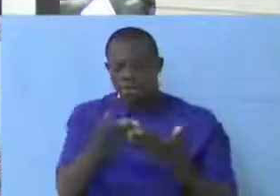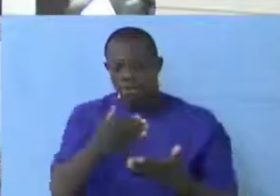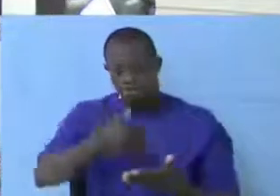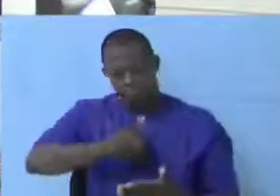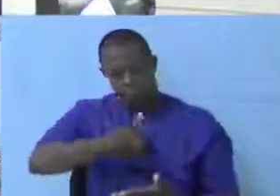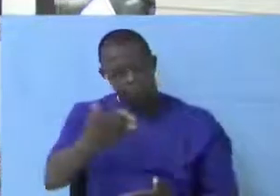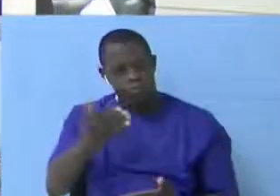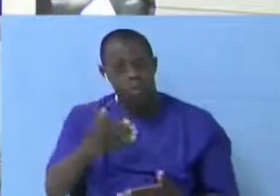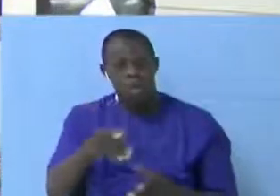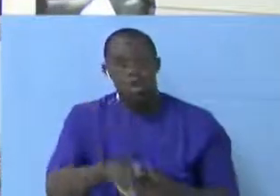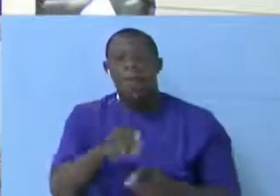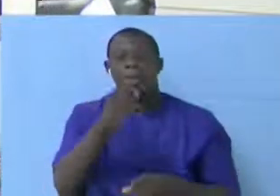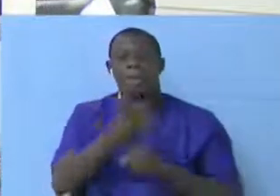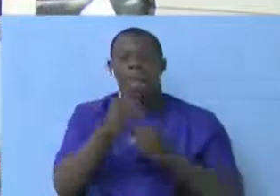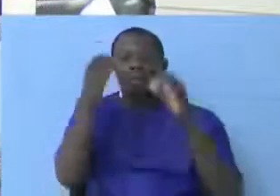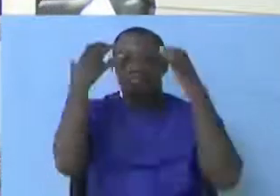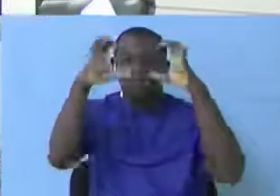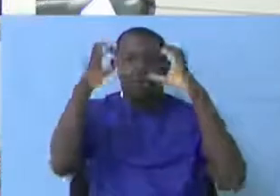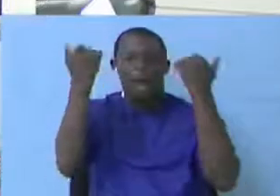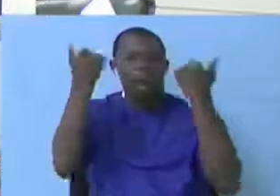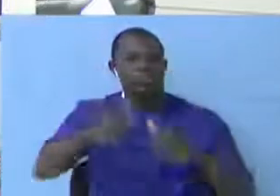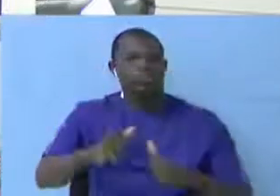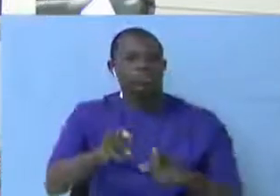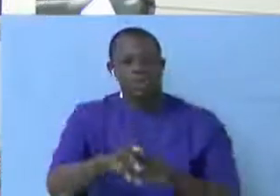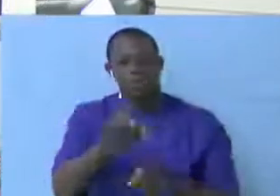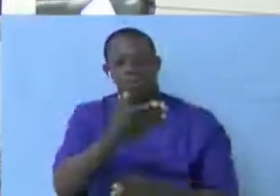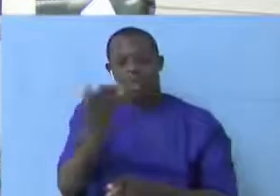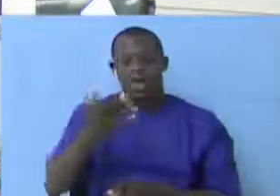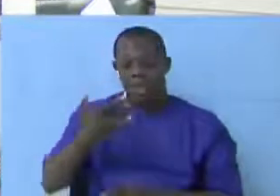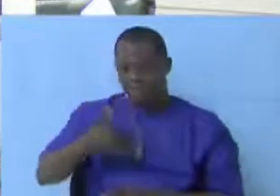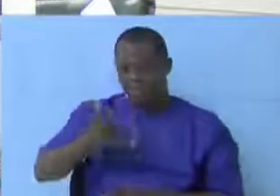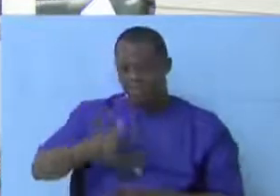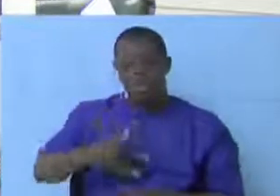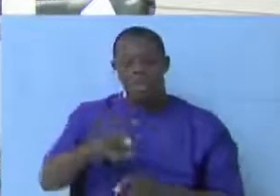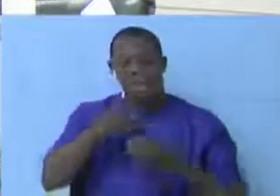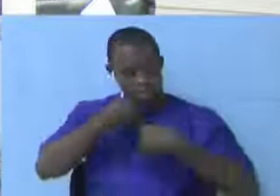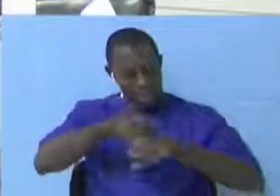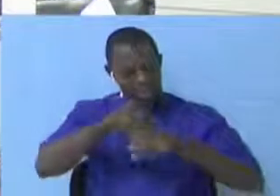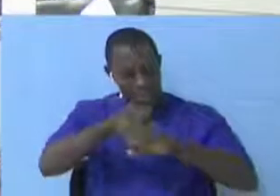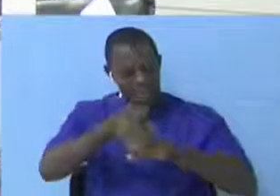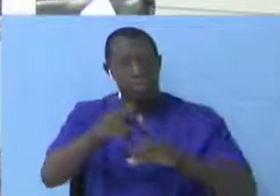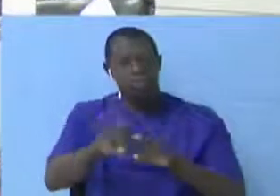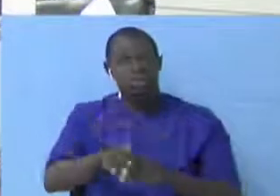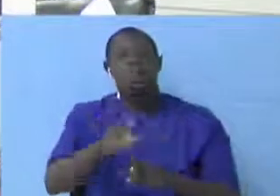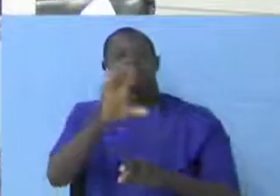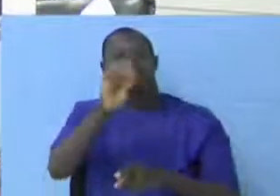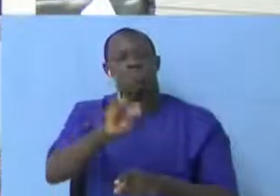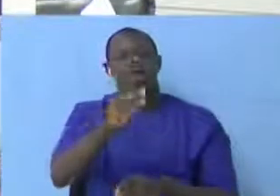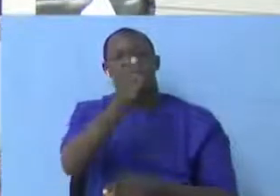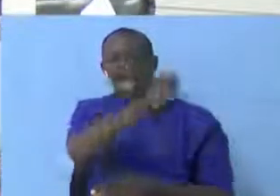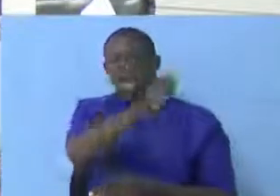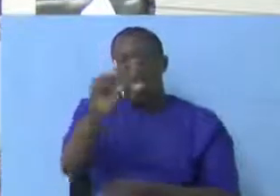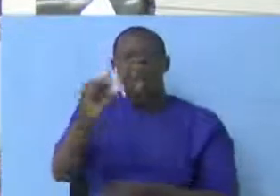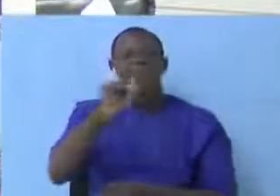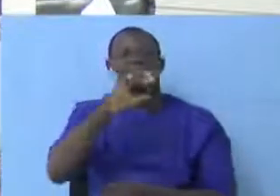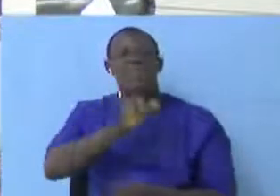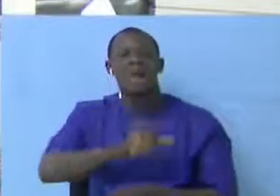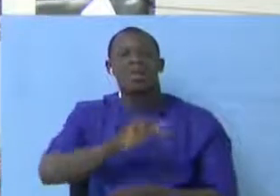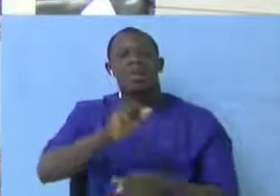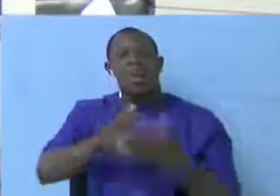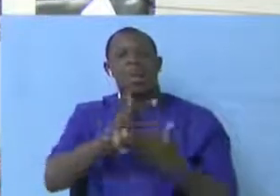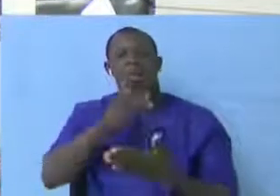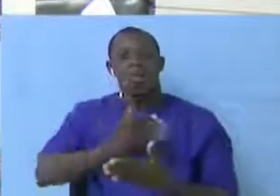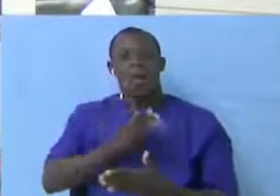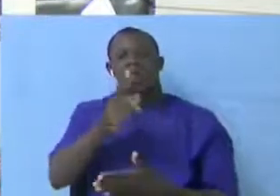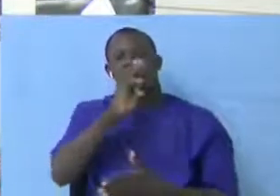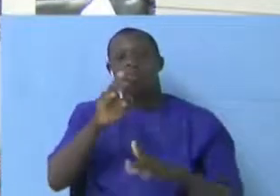This is what I have lived. This is the training and doctrine I inculcate into every man. and women that have